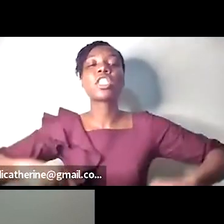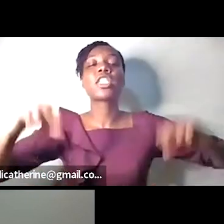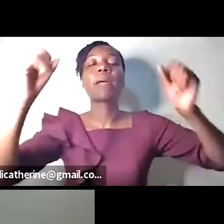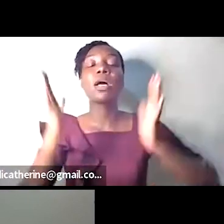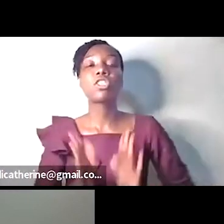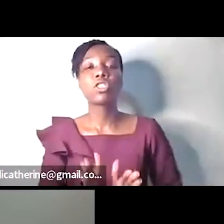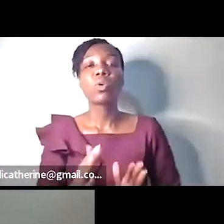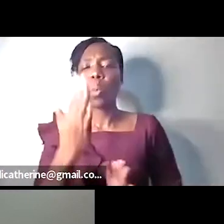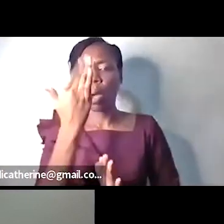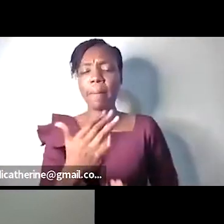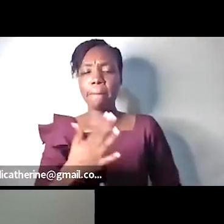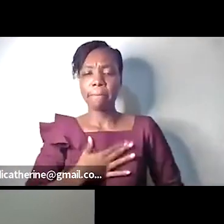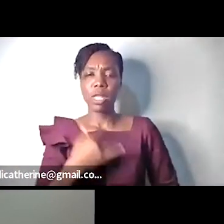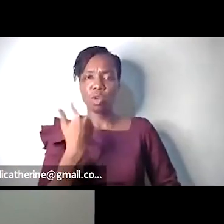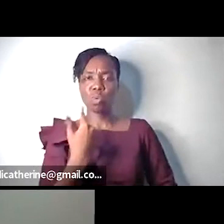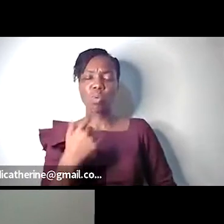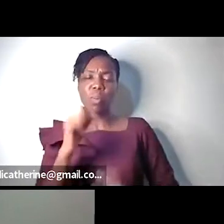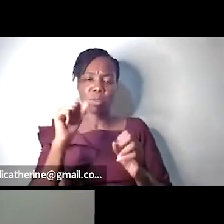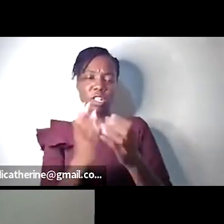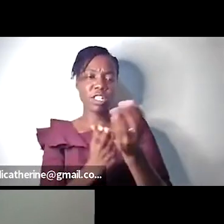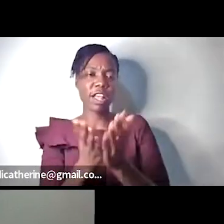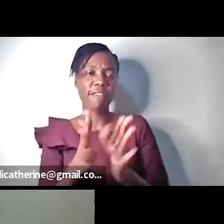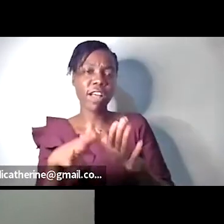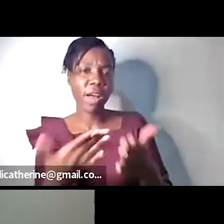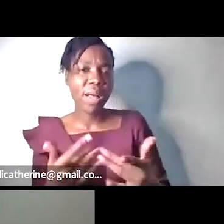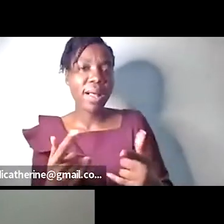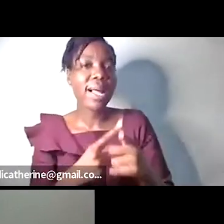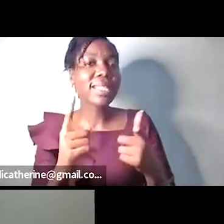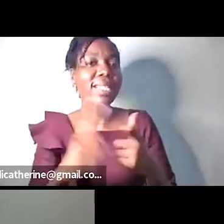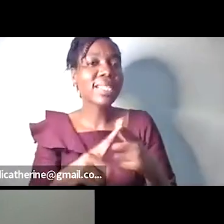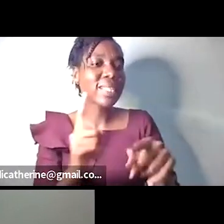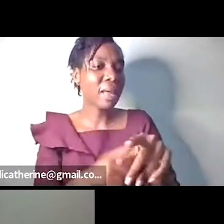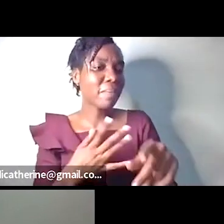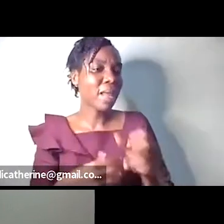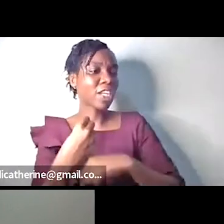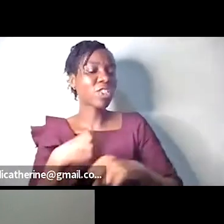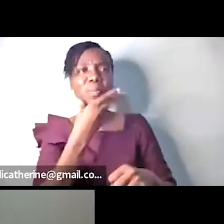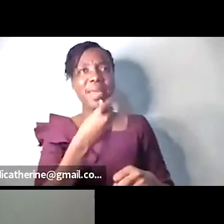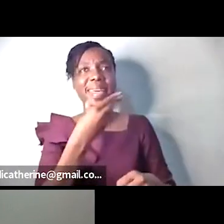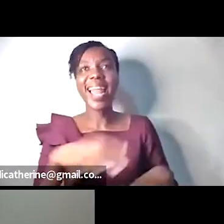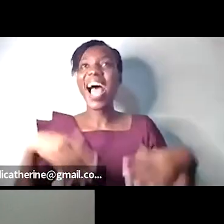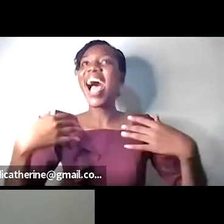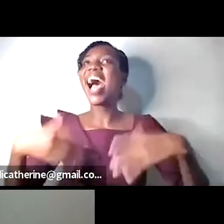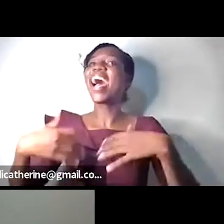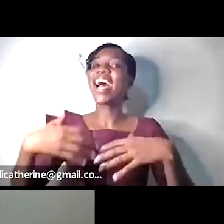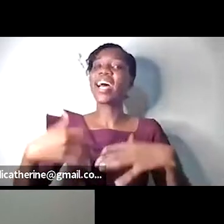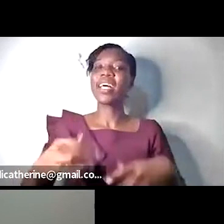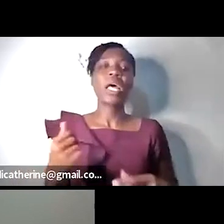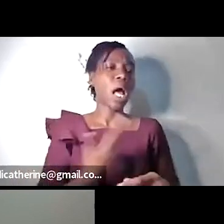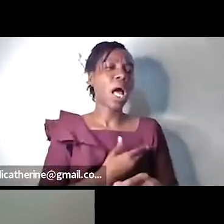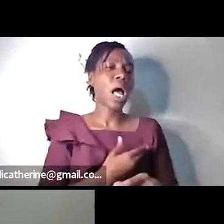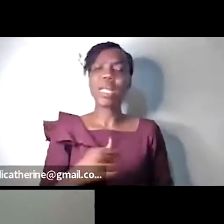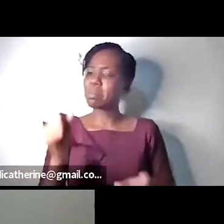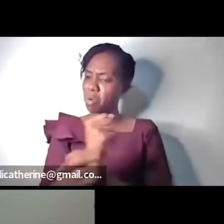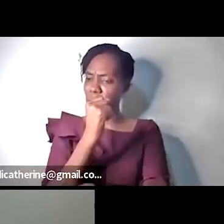I? How can I serve? And when I did, the men said, we cannot be led by a woman